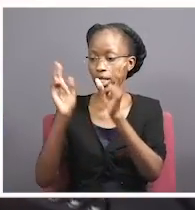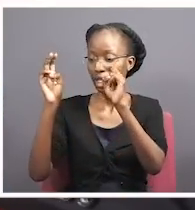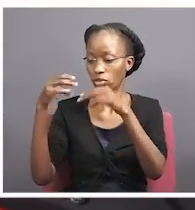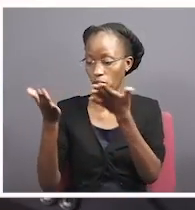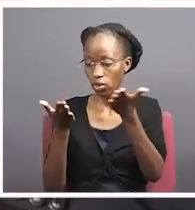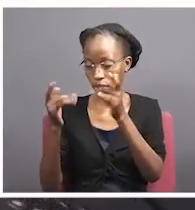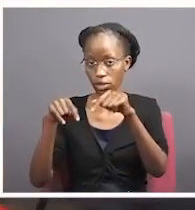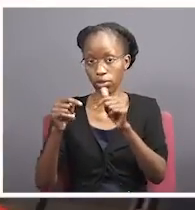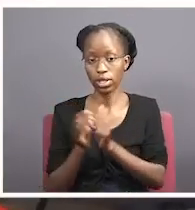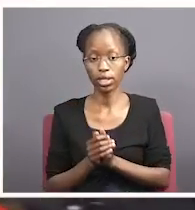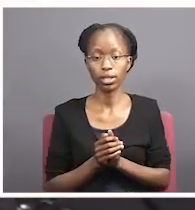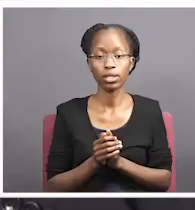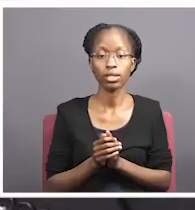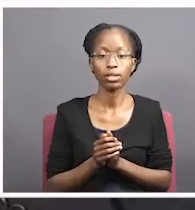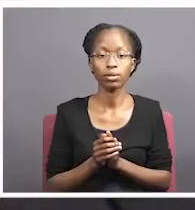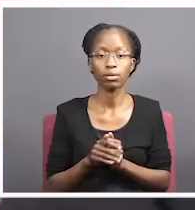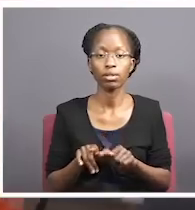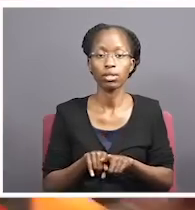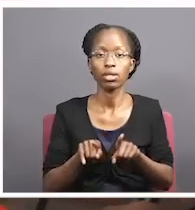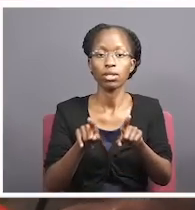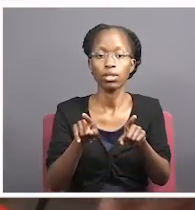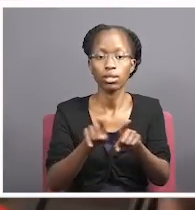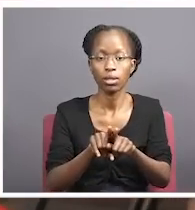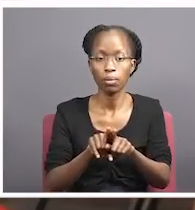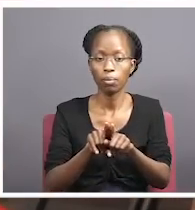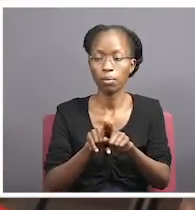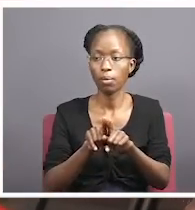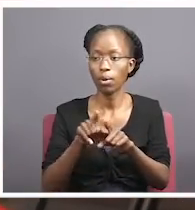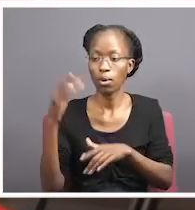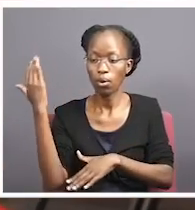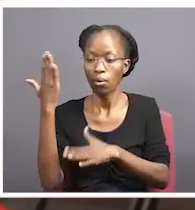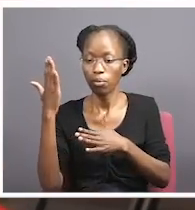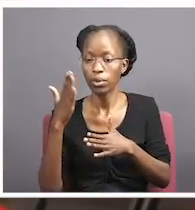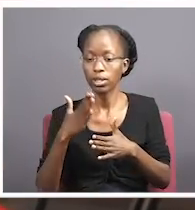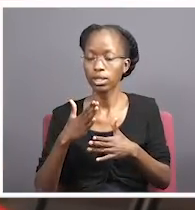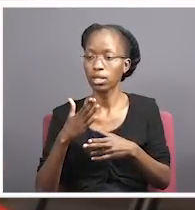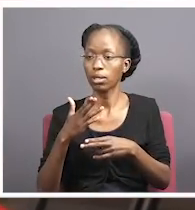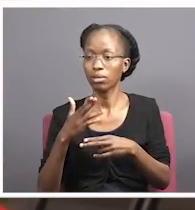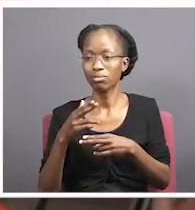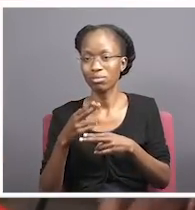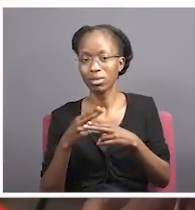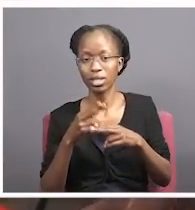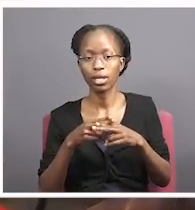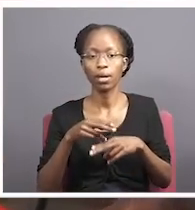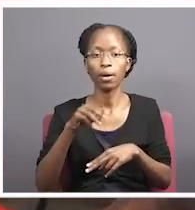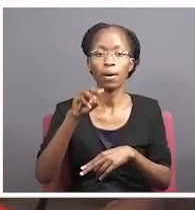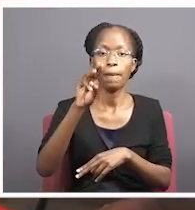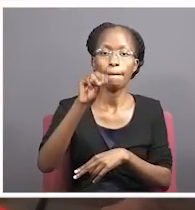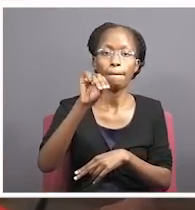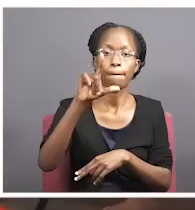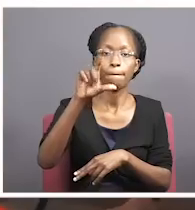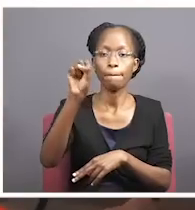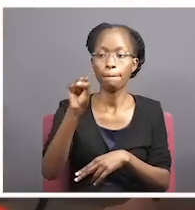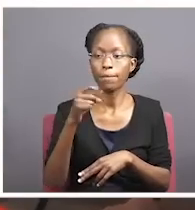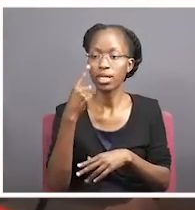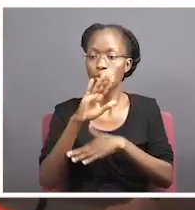the service today. And the late Miles Monroe once said that all of